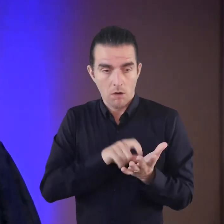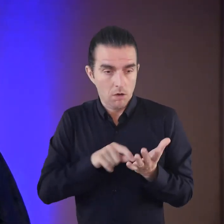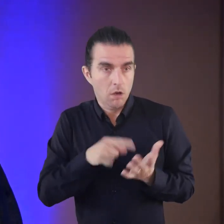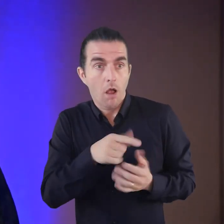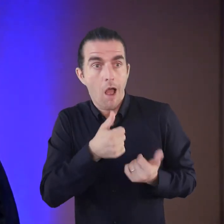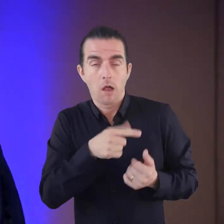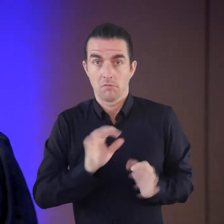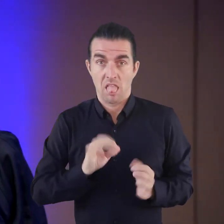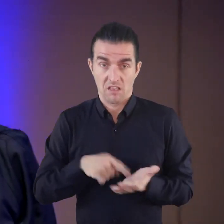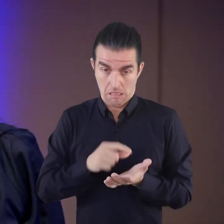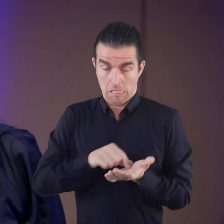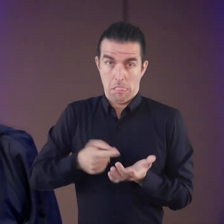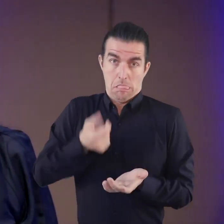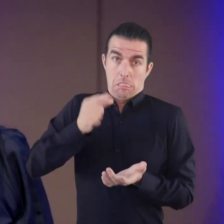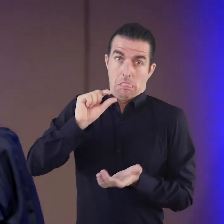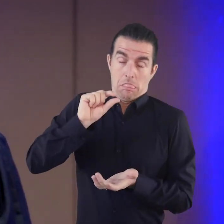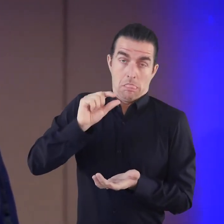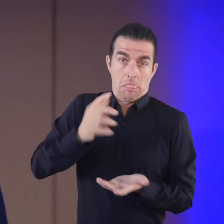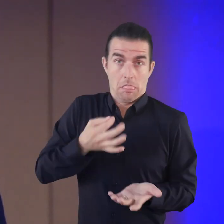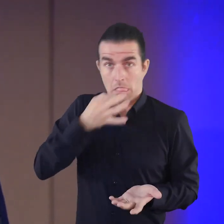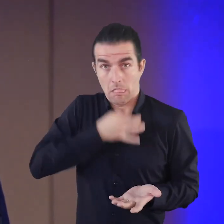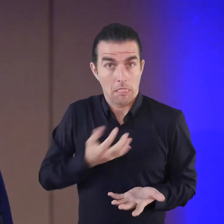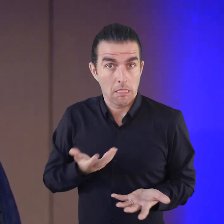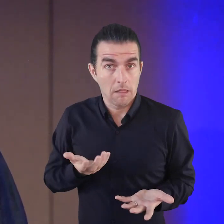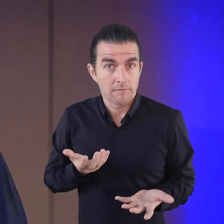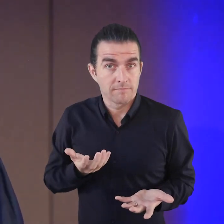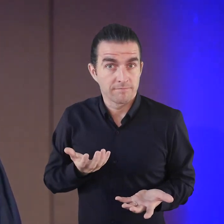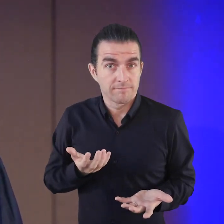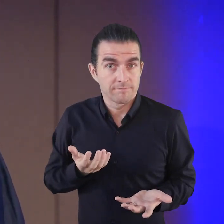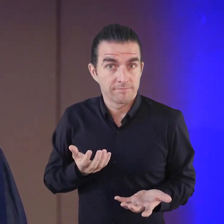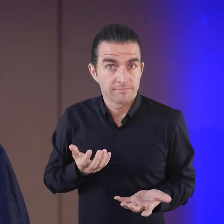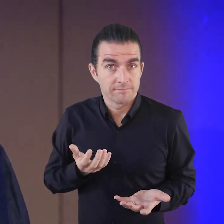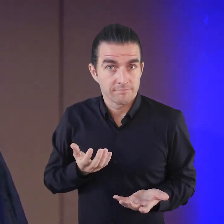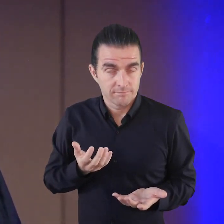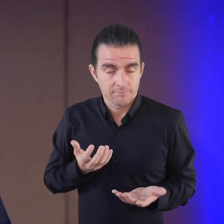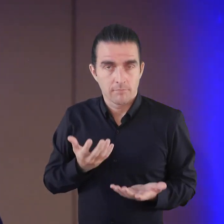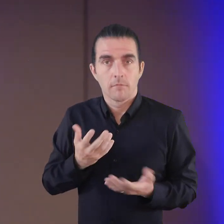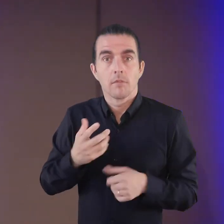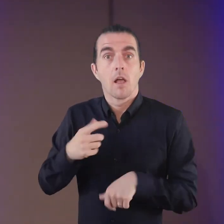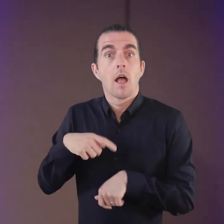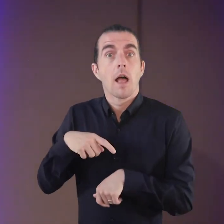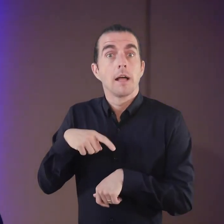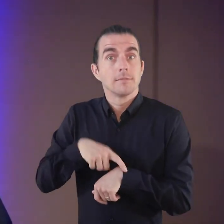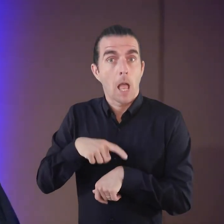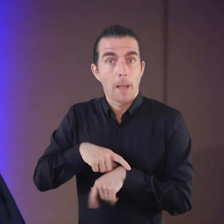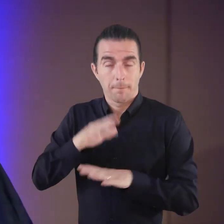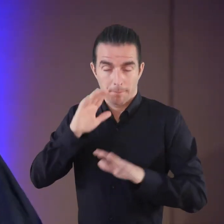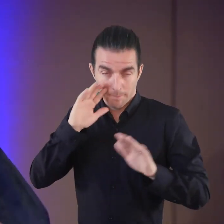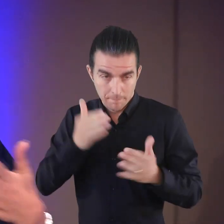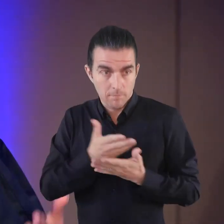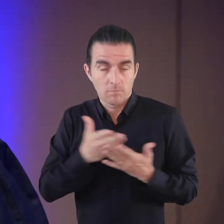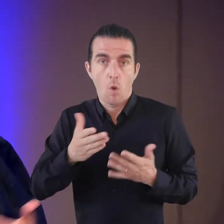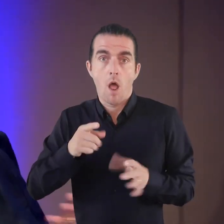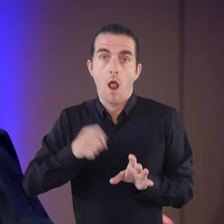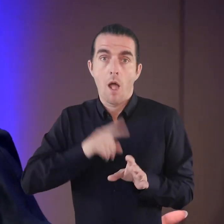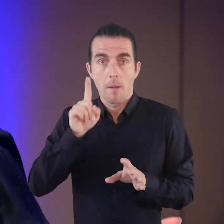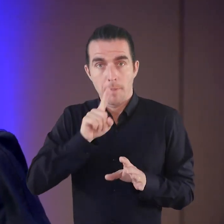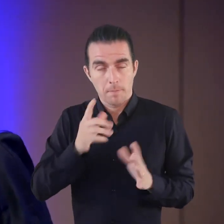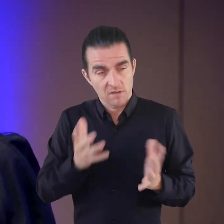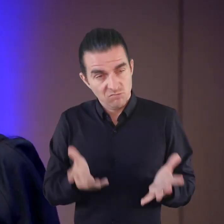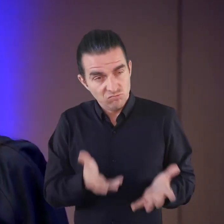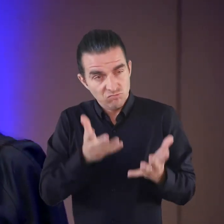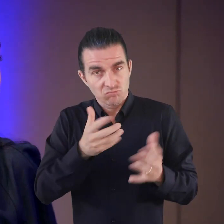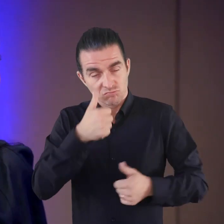we saw the reasons why. Time invested in celebrating our young people at a local